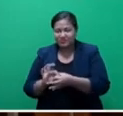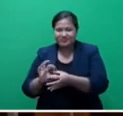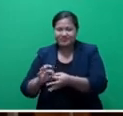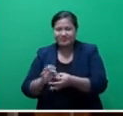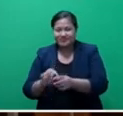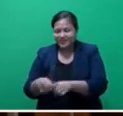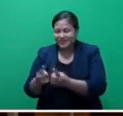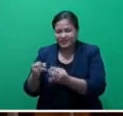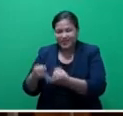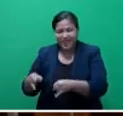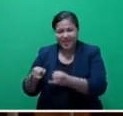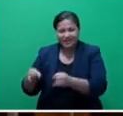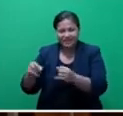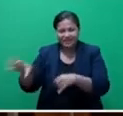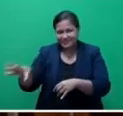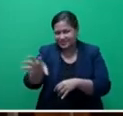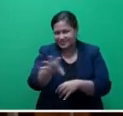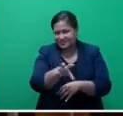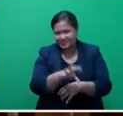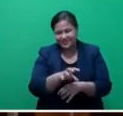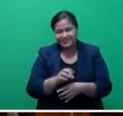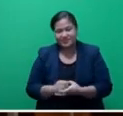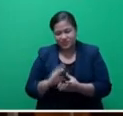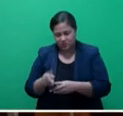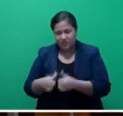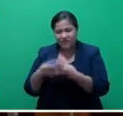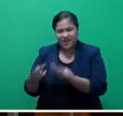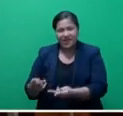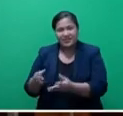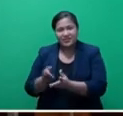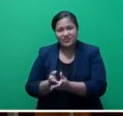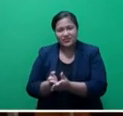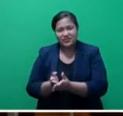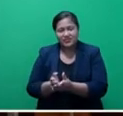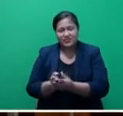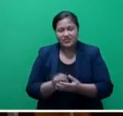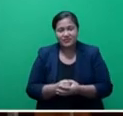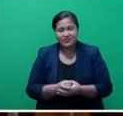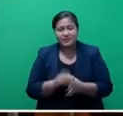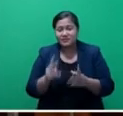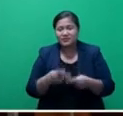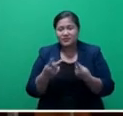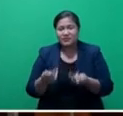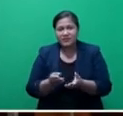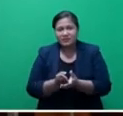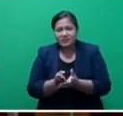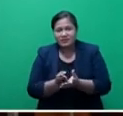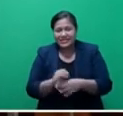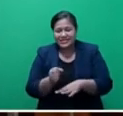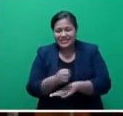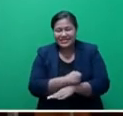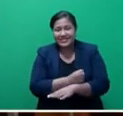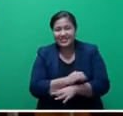main objective of this scheme, Mr. Speaker, sir, was to service uneconomical sea routes to maritime